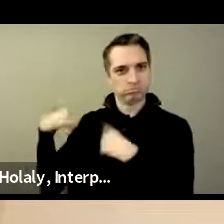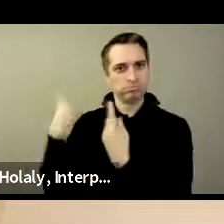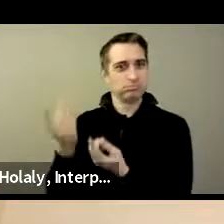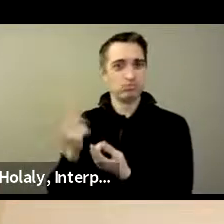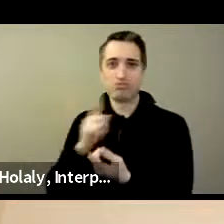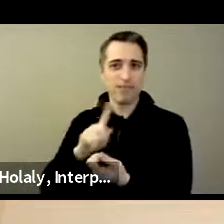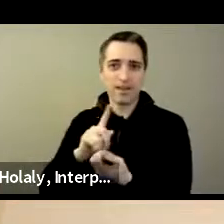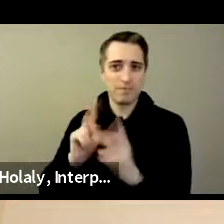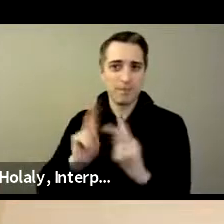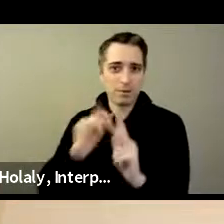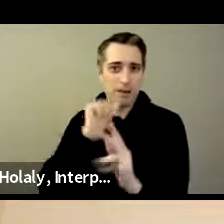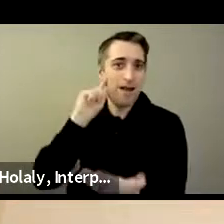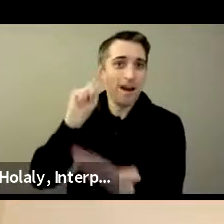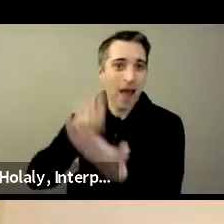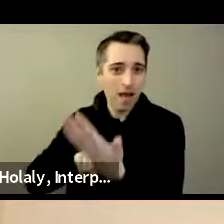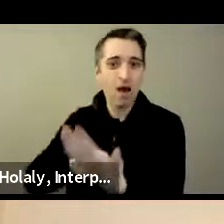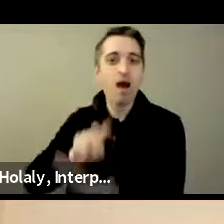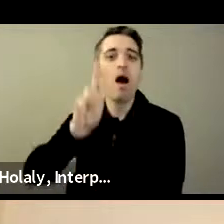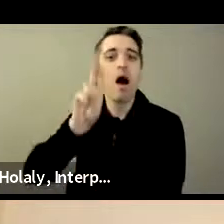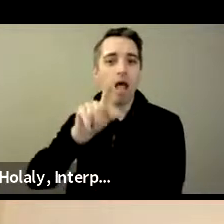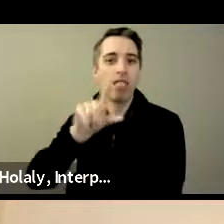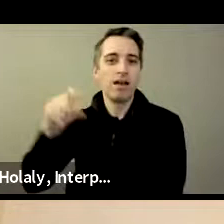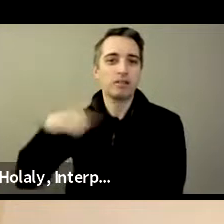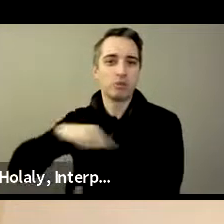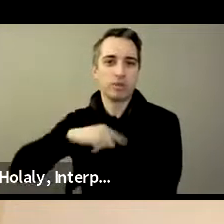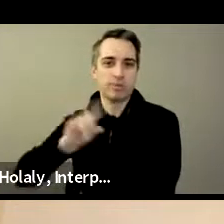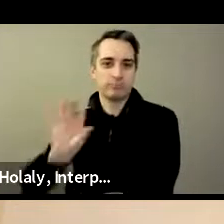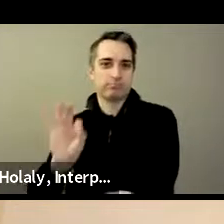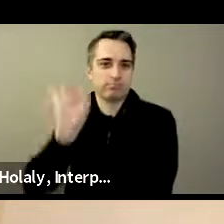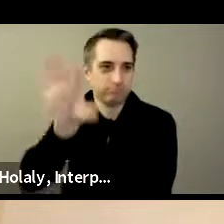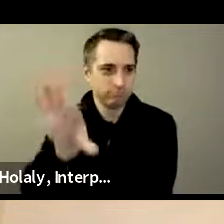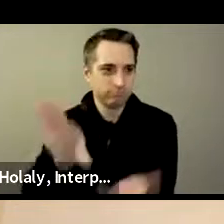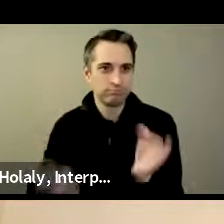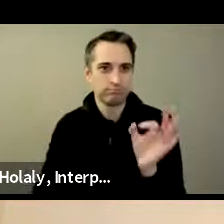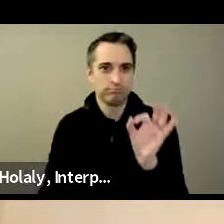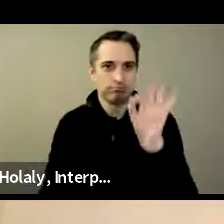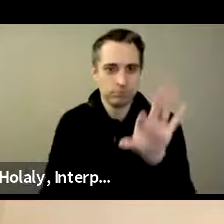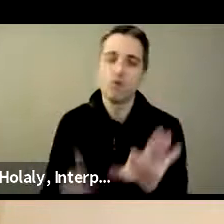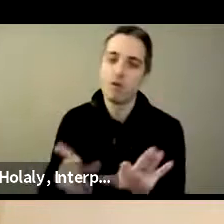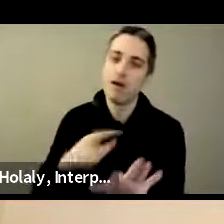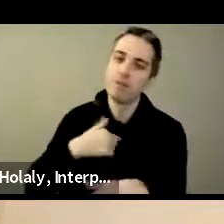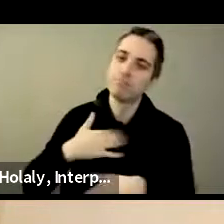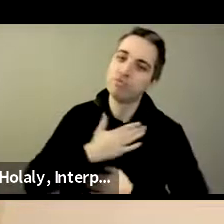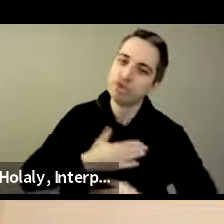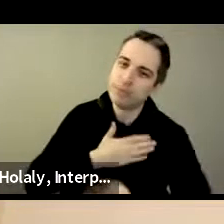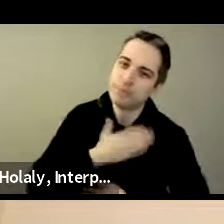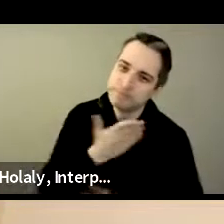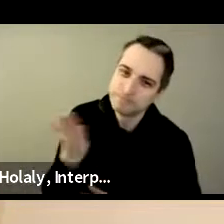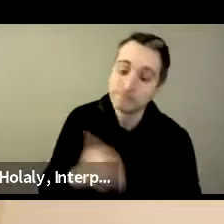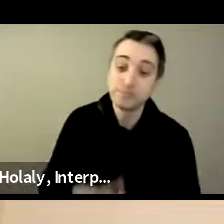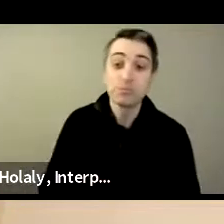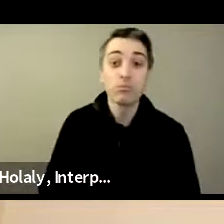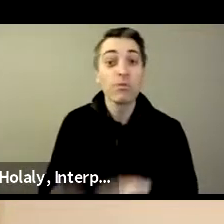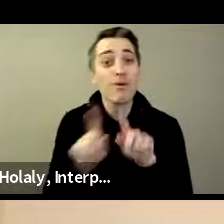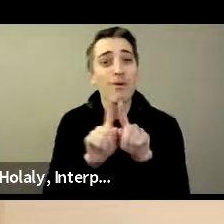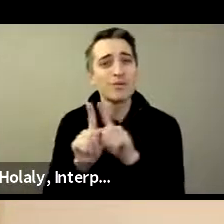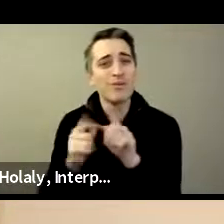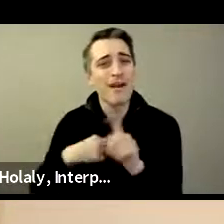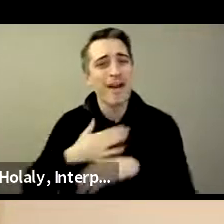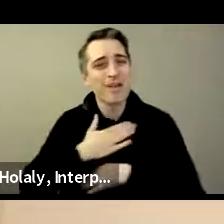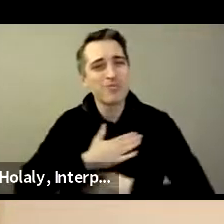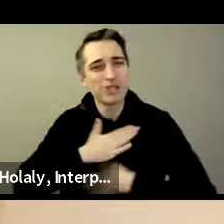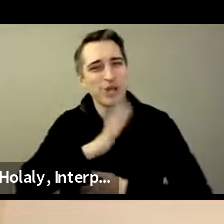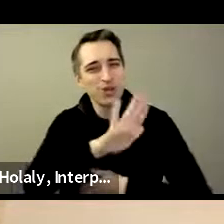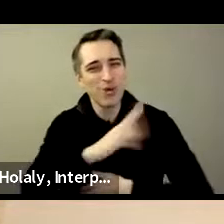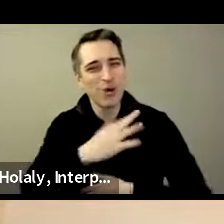even unless we're talking about it and having that conversation. So I appreciate you noting that. And I certainly appreciate your questions, Commissioner